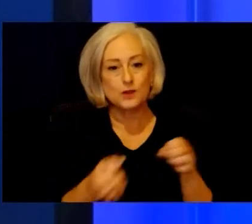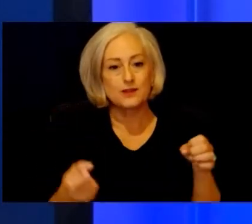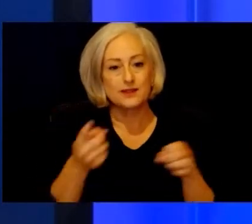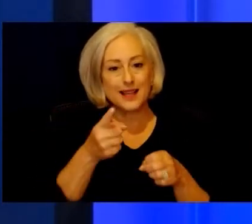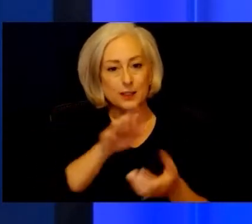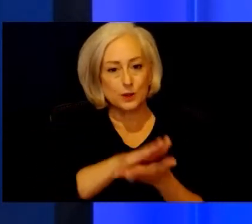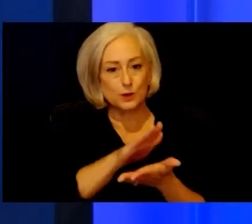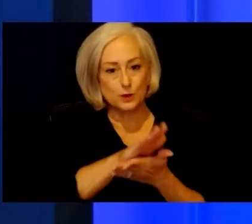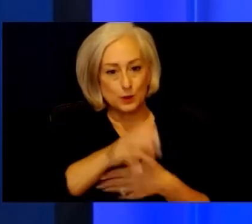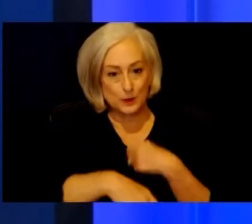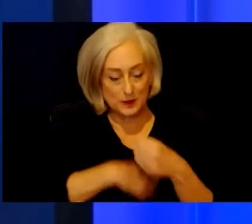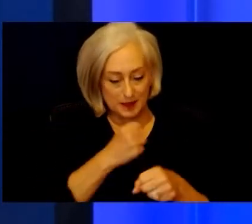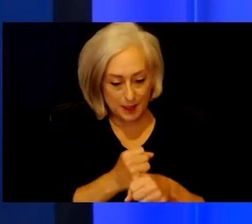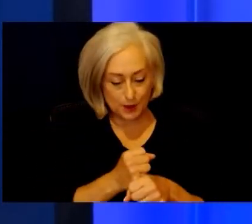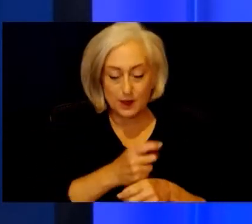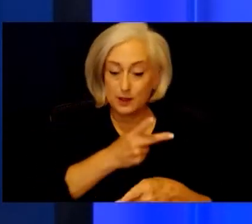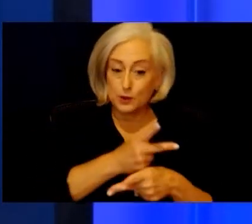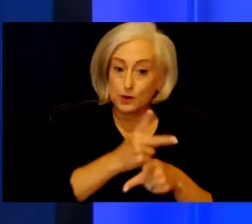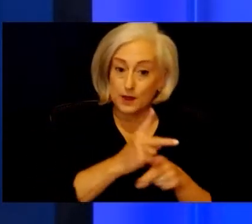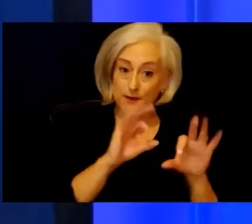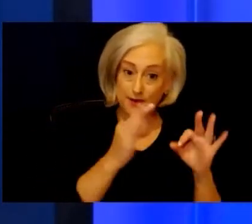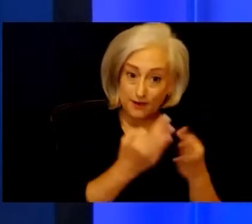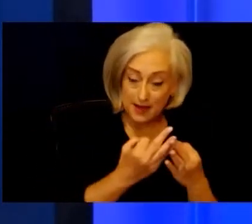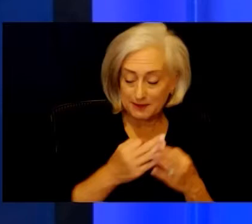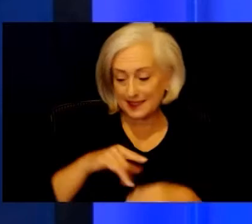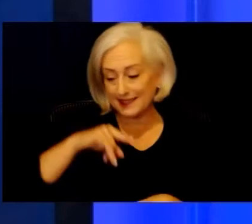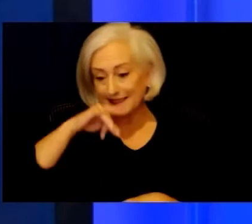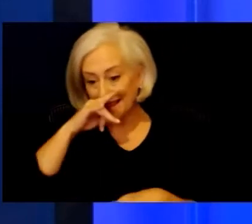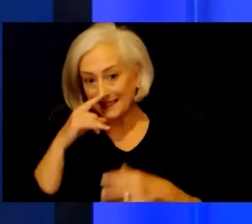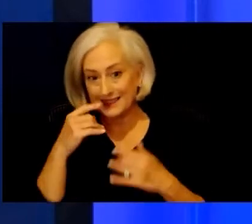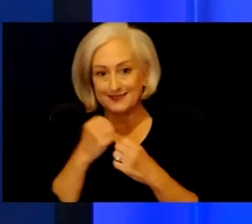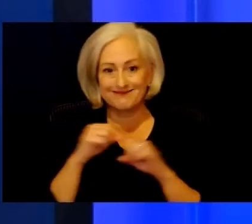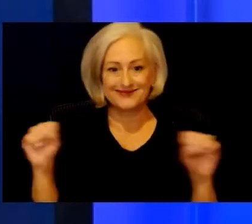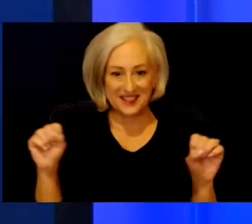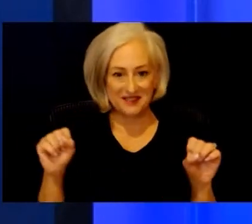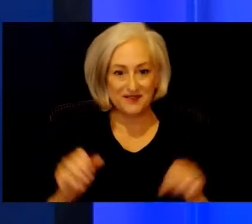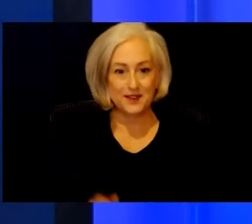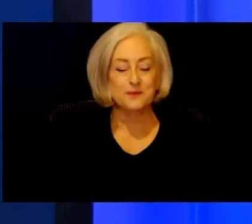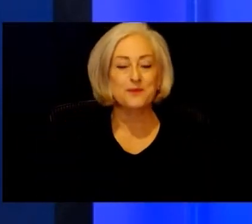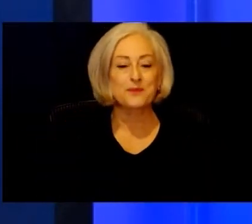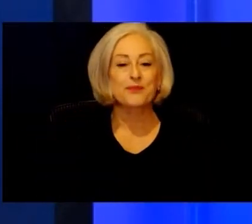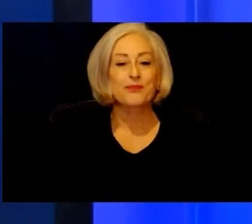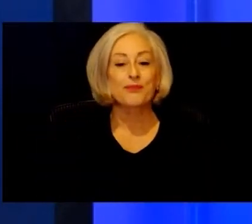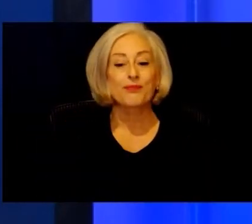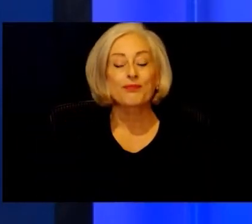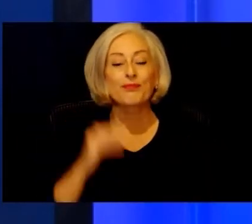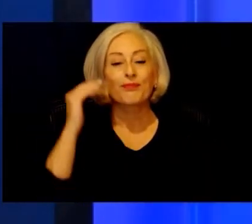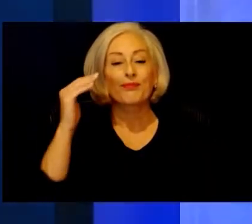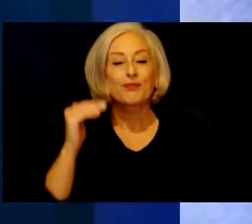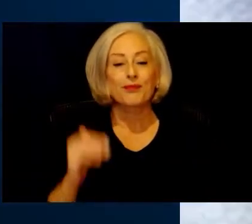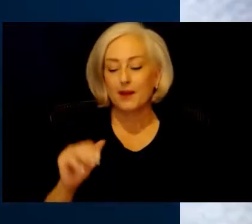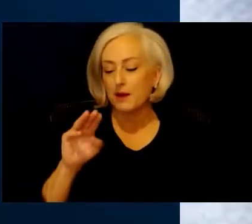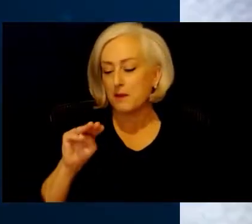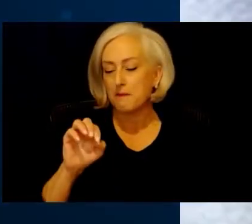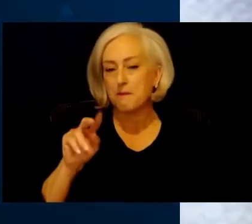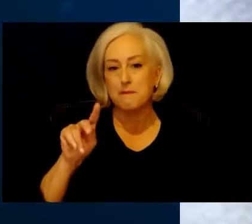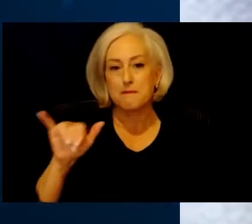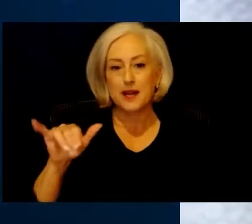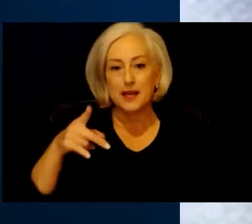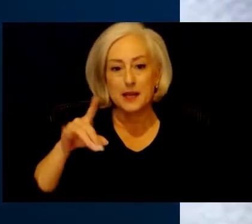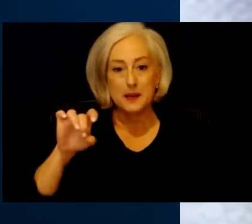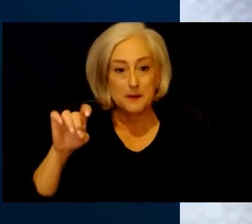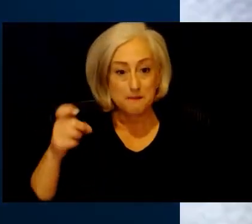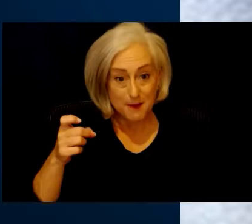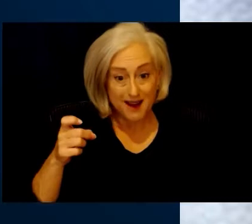healthy. So, while not on the level of COVID-19, monkeypox has spread across the globe out of Africa since